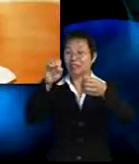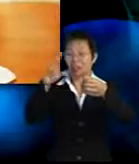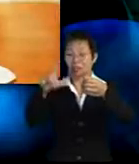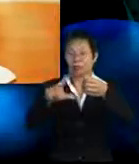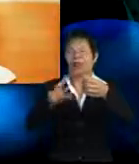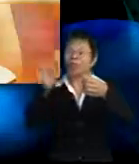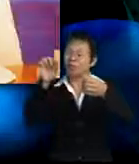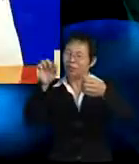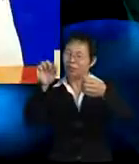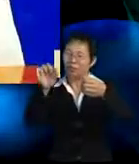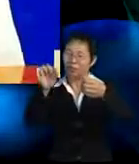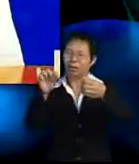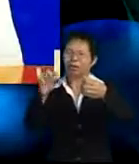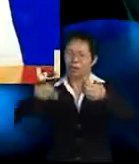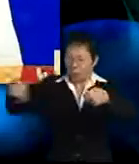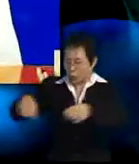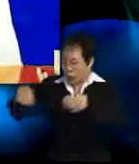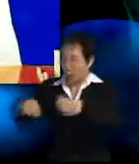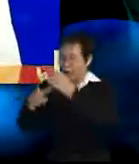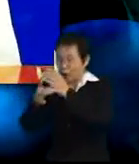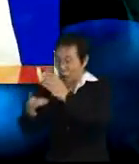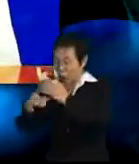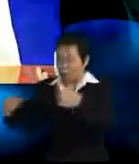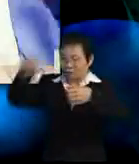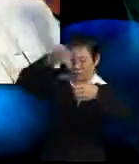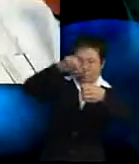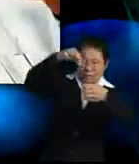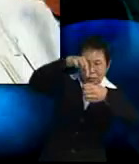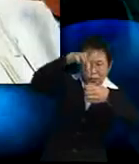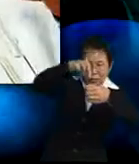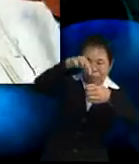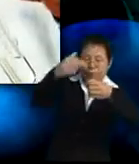Add a few drops of cooking oil into the test tube.